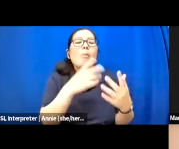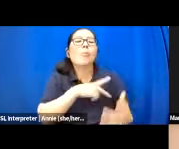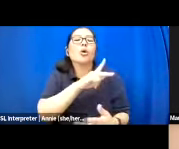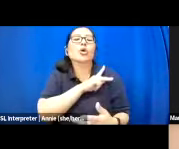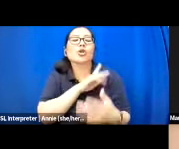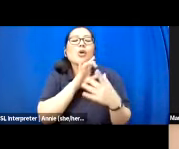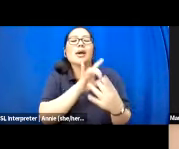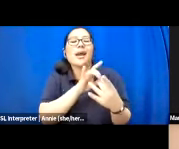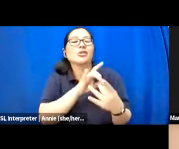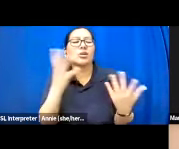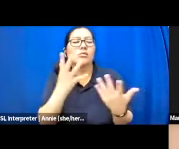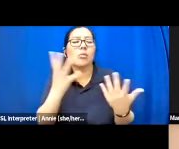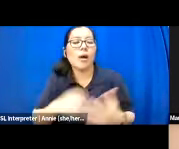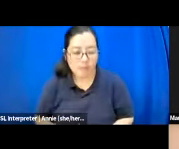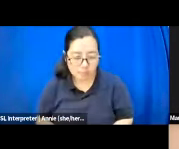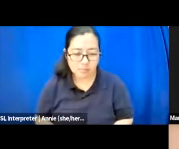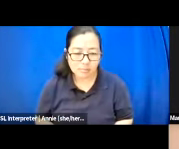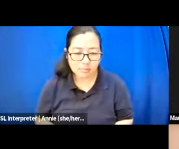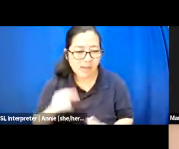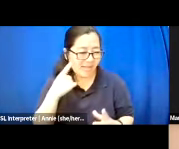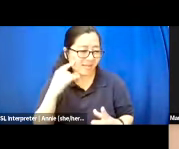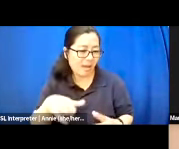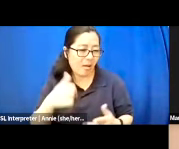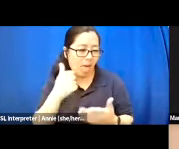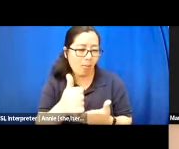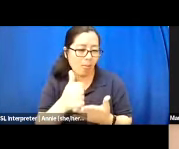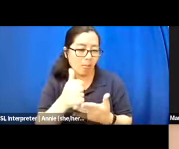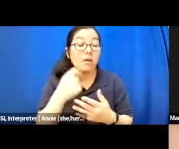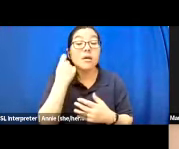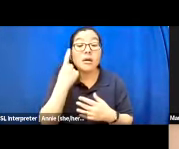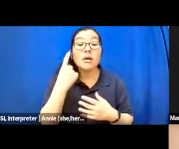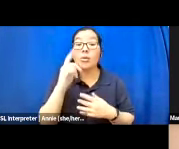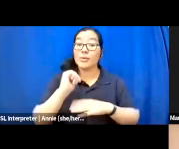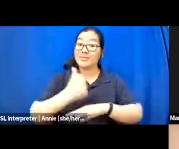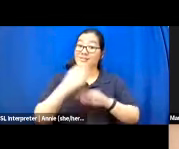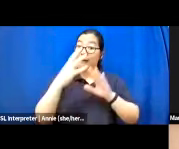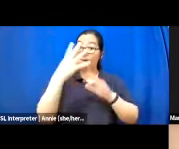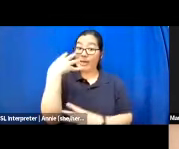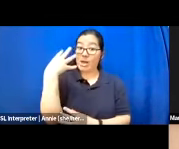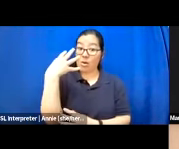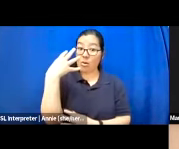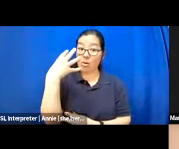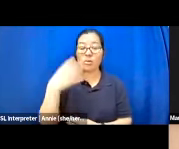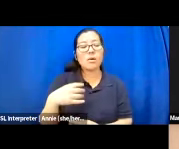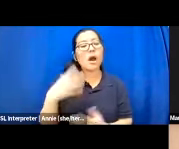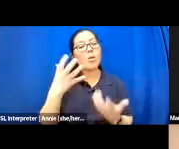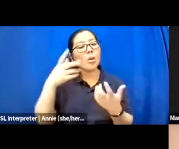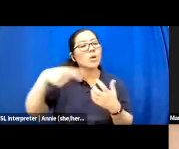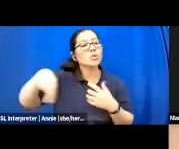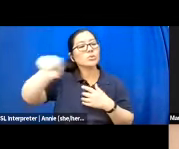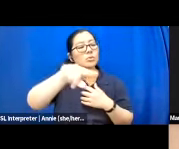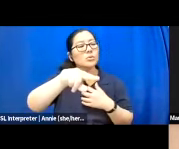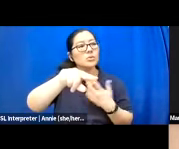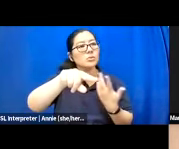bit of that is also helpful, I think, to make it, because when we do the video, I would like you guys to do